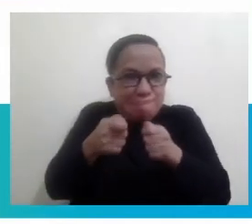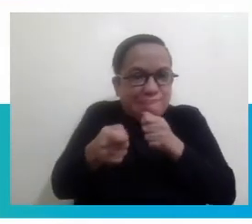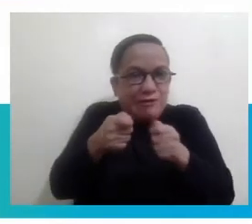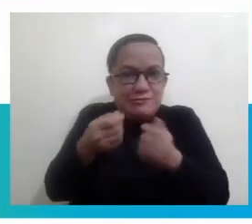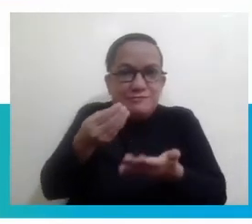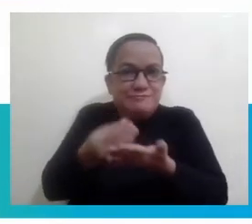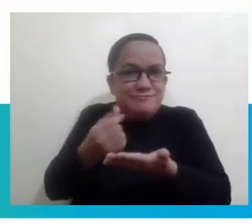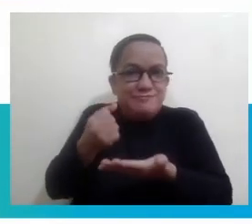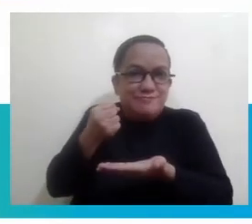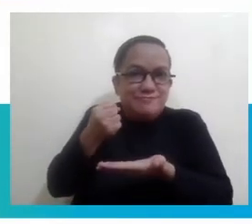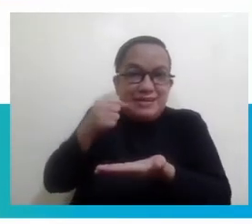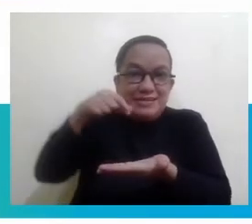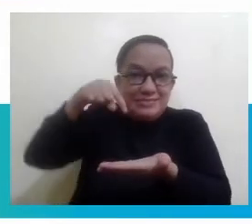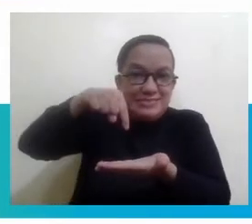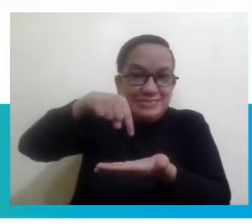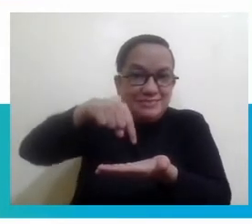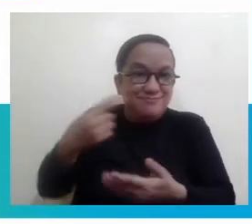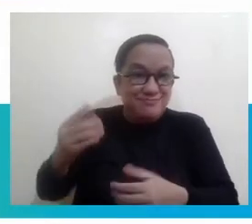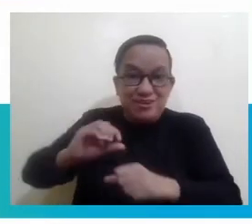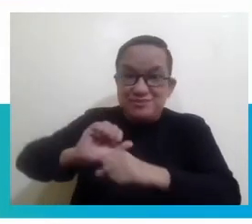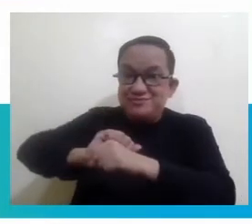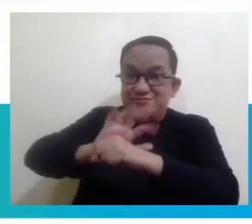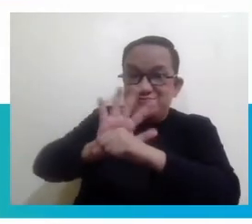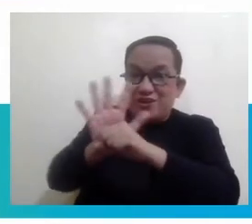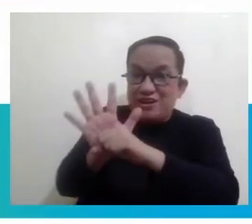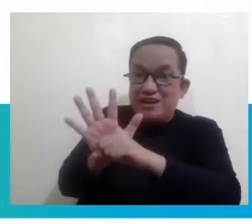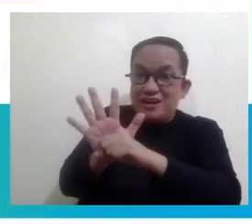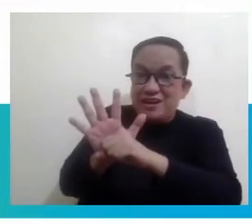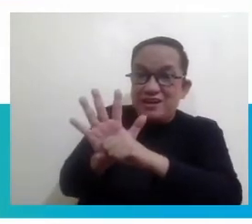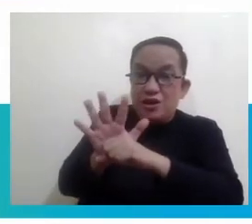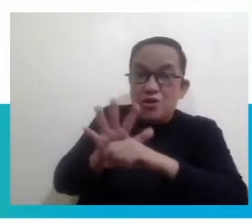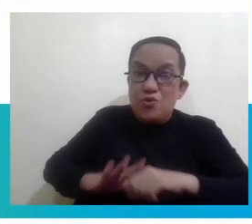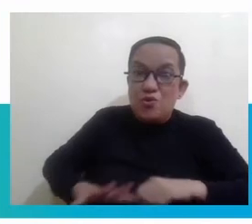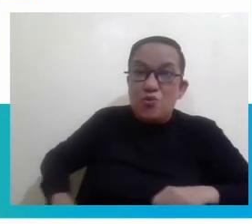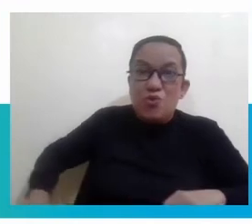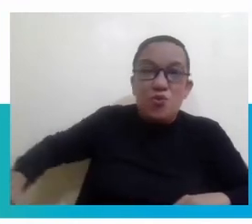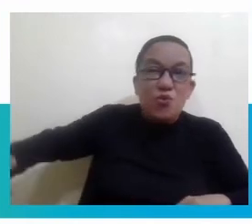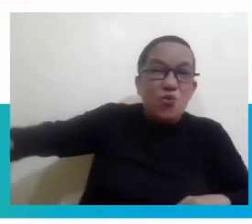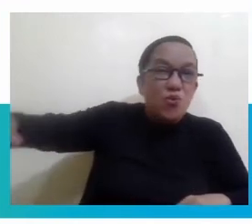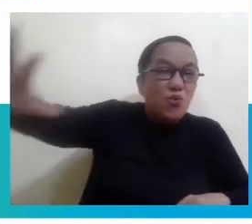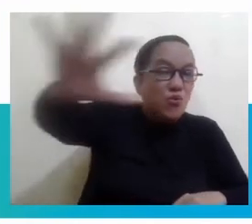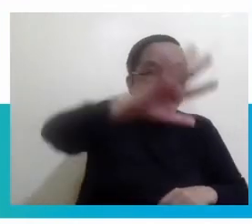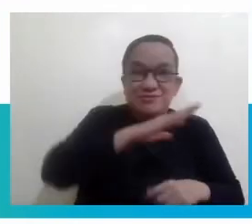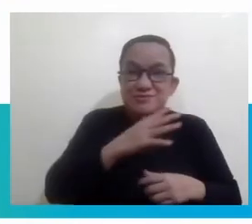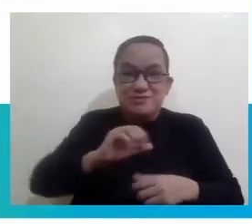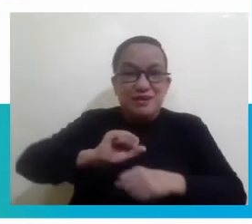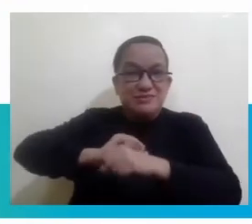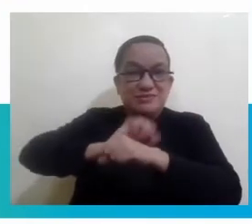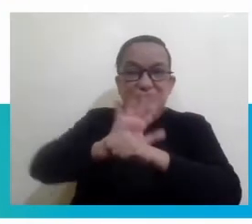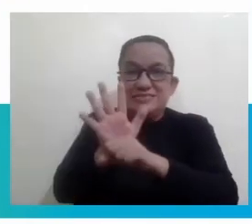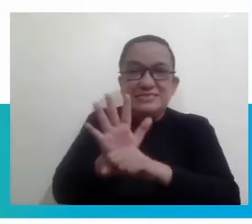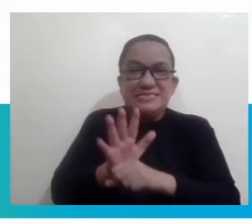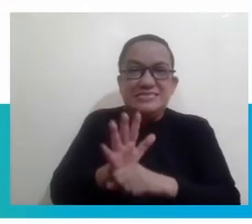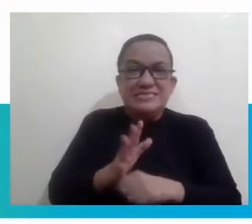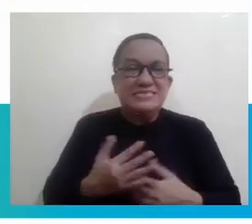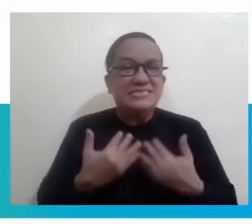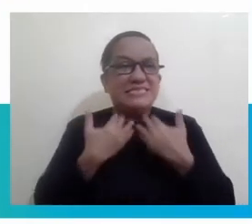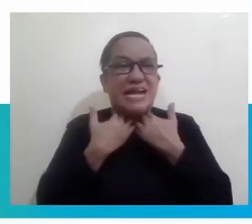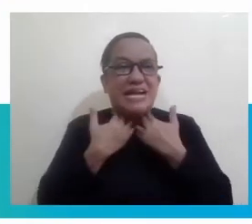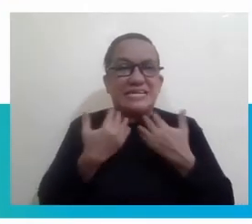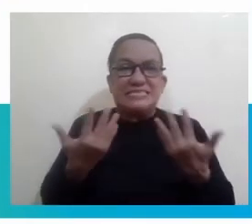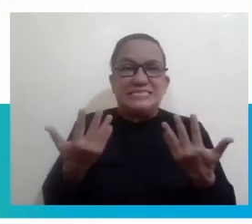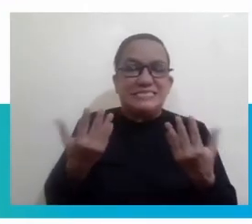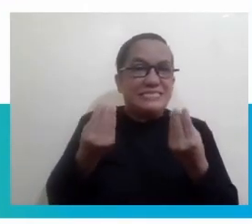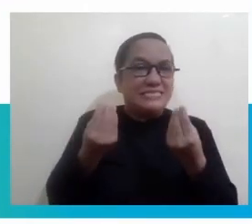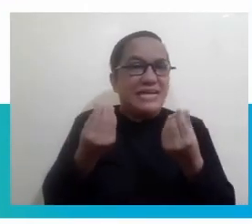community or national wide or provincial wide, then they can be resilient. For examples is that